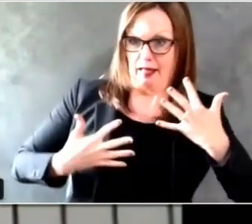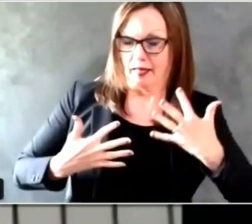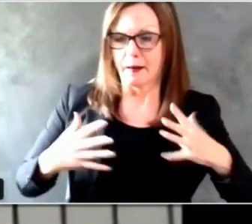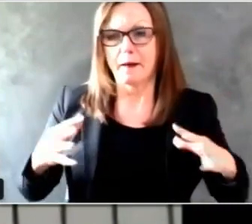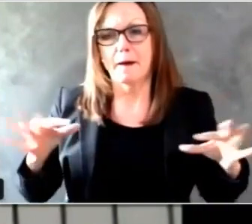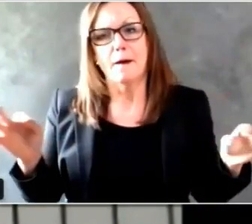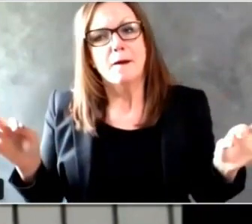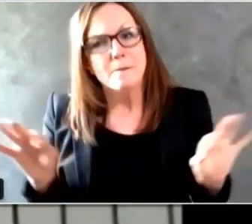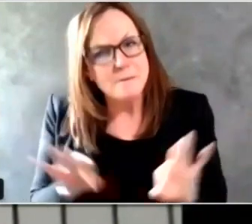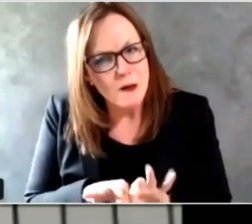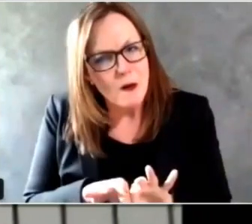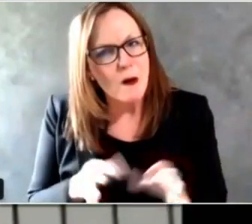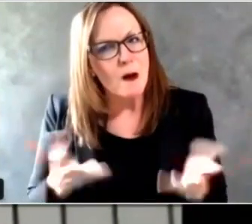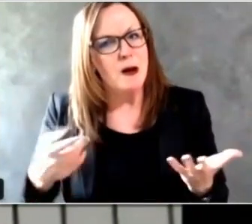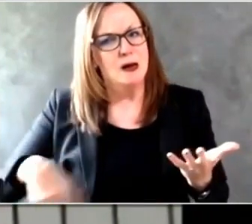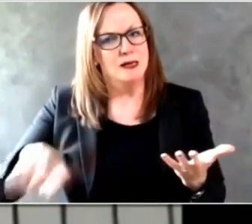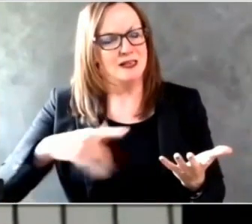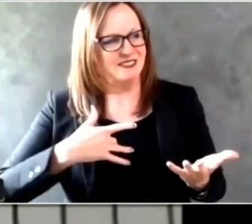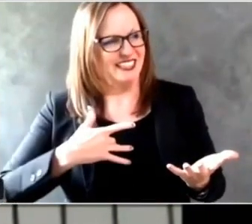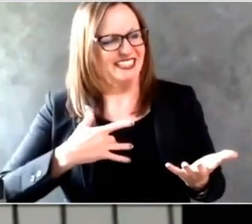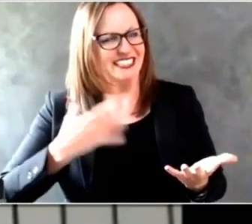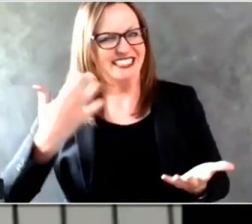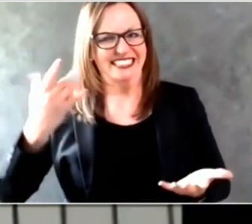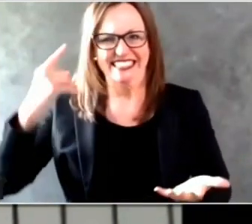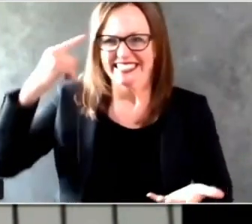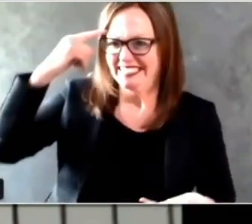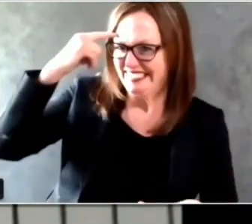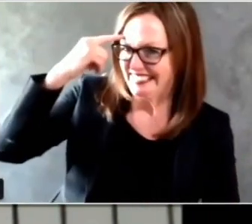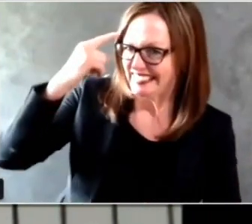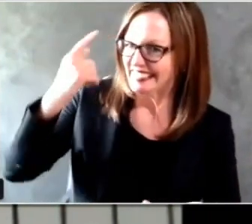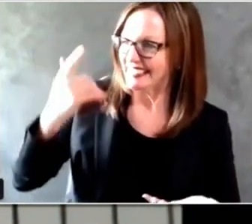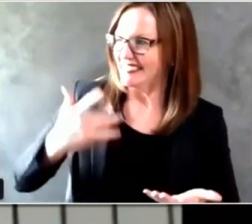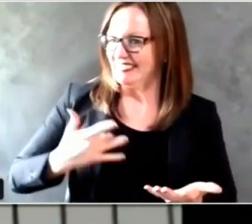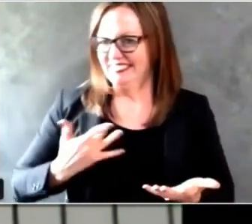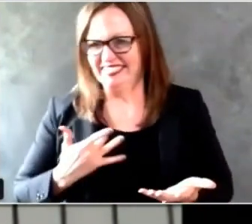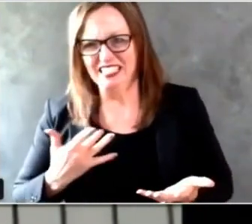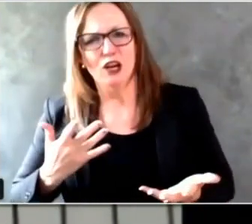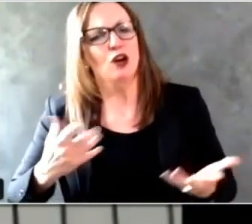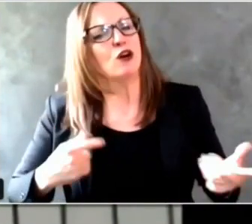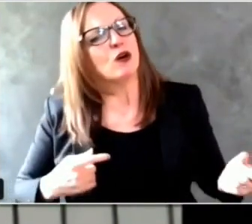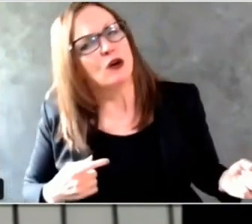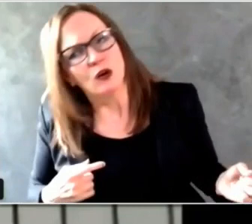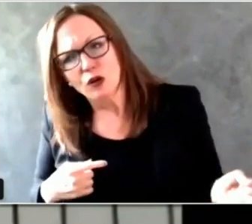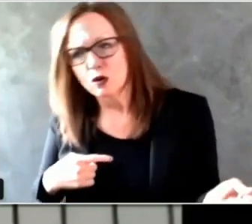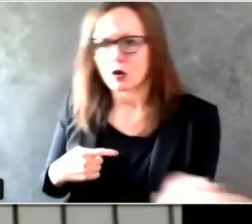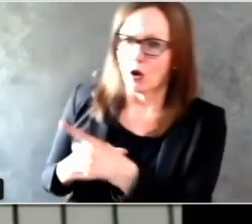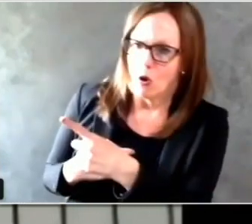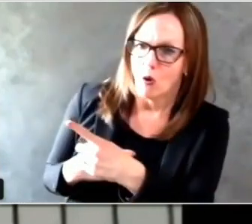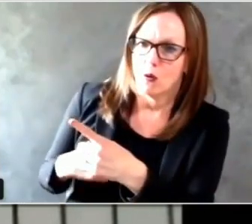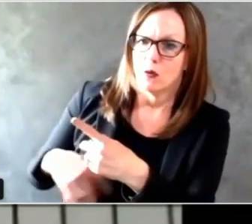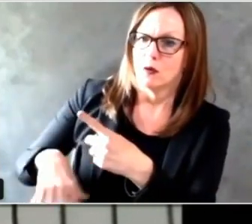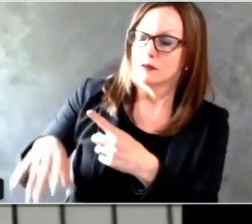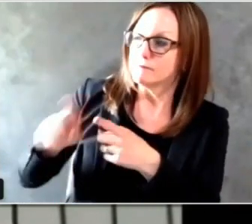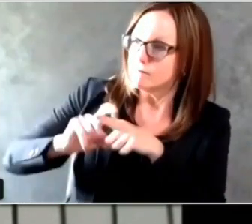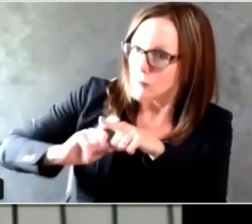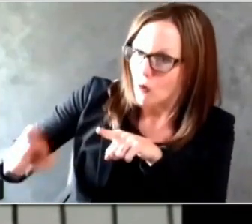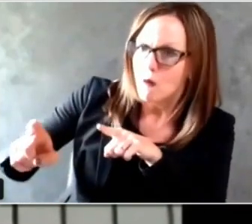stop the spread of COVID-19. Thank you, and now I'll turn it over to Major General Knapp for an update on the Wisconsin National Guard.